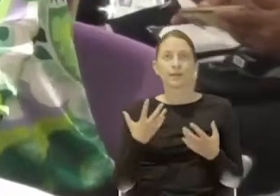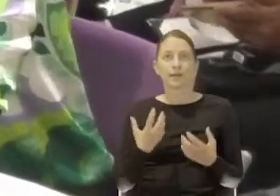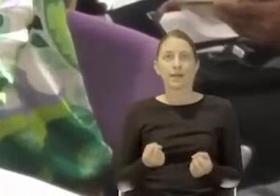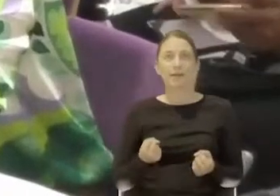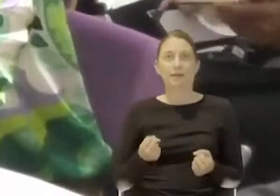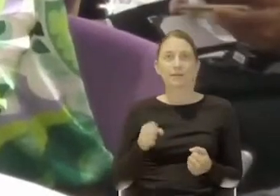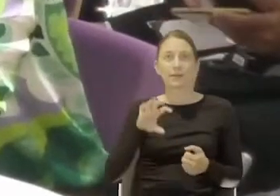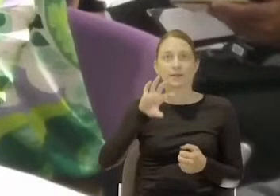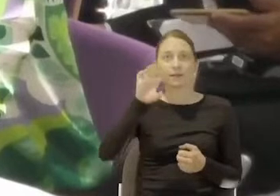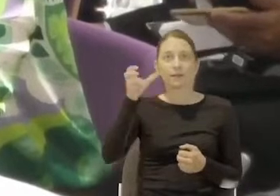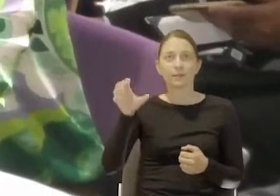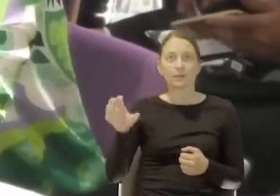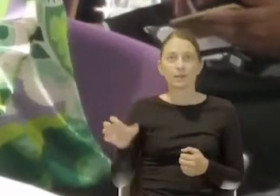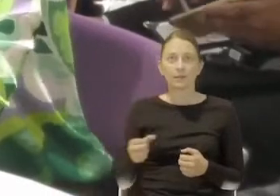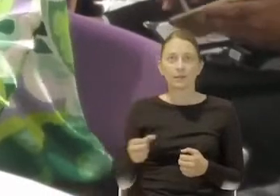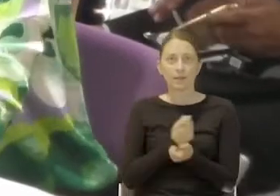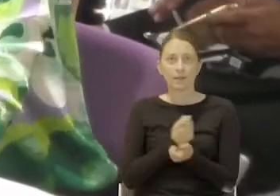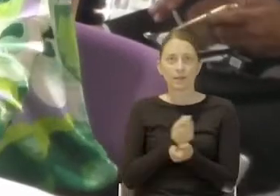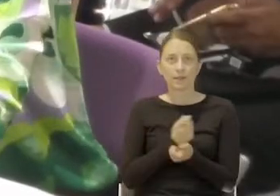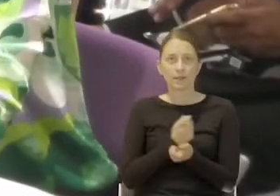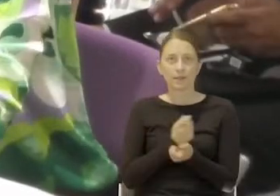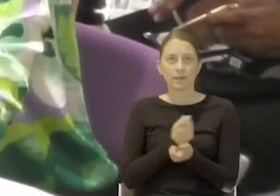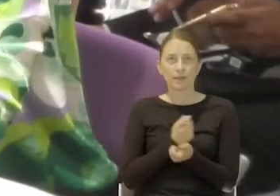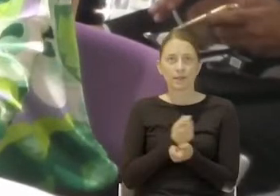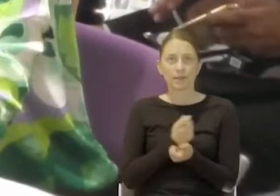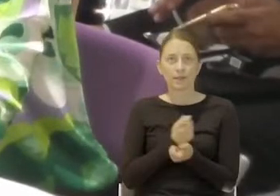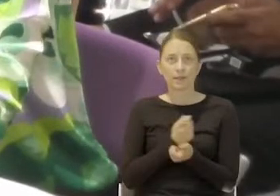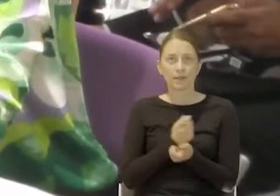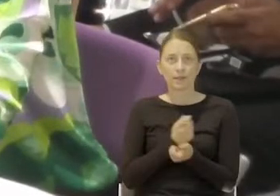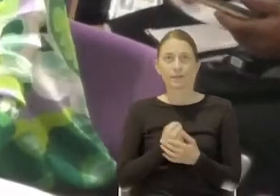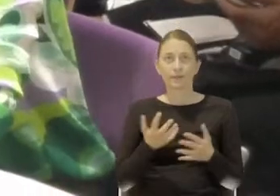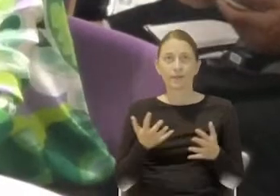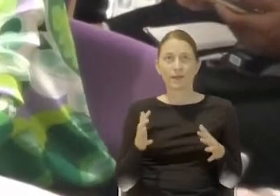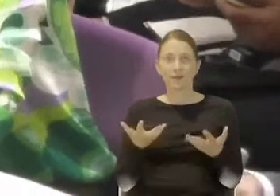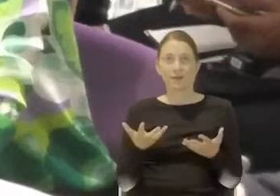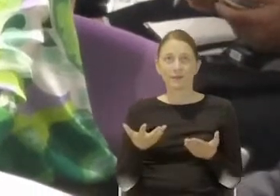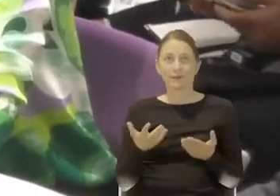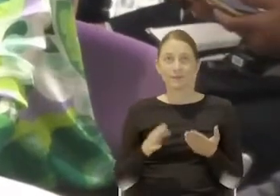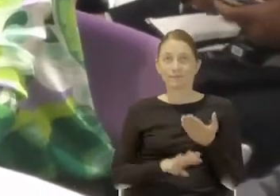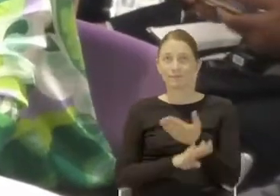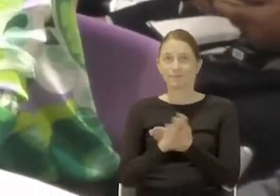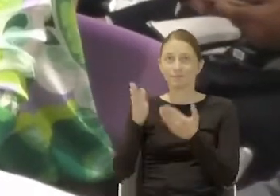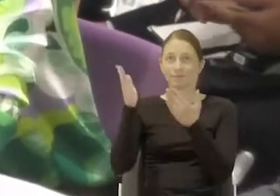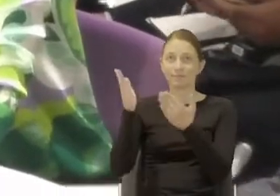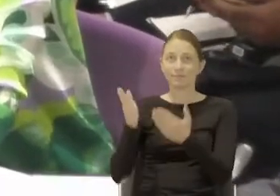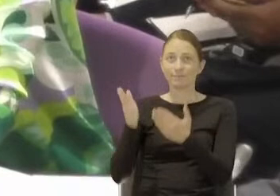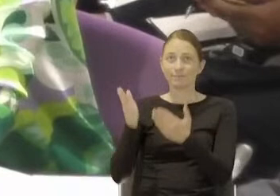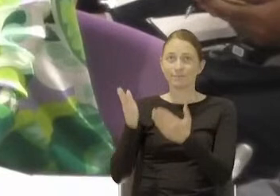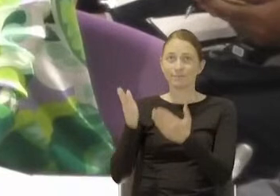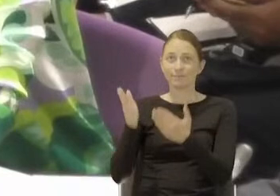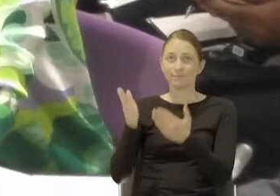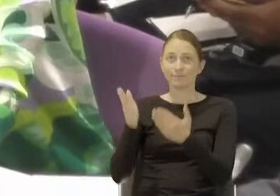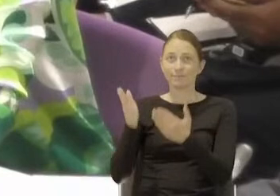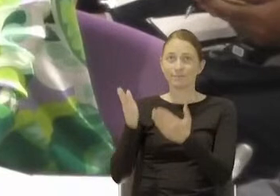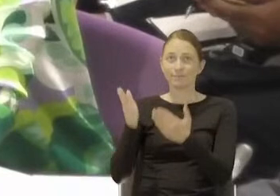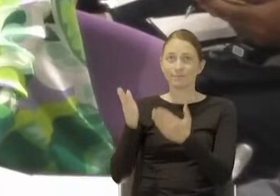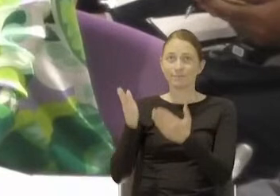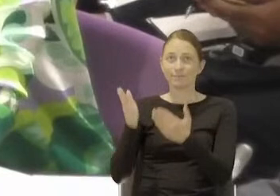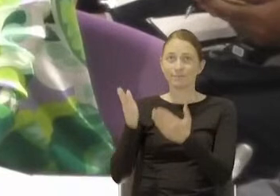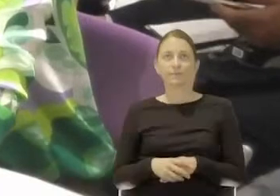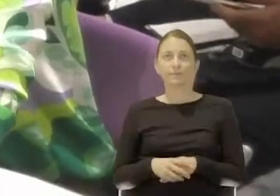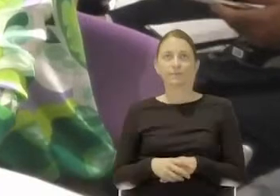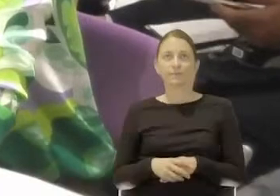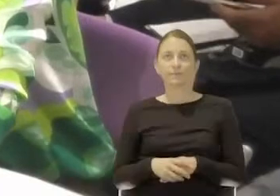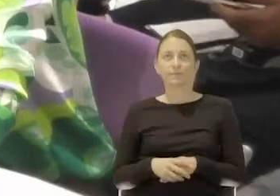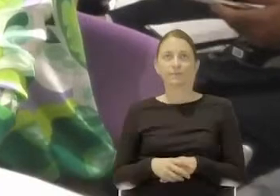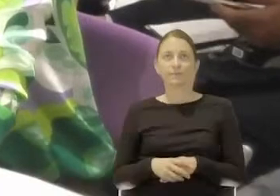The audio team? No problem. I will now move on then to the Federal Republic of Germany, the Federal Minister for Housing,